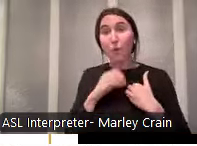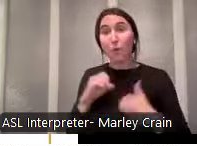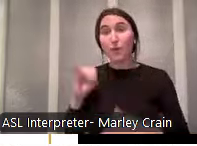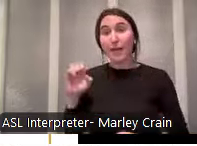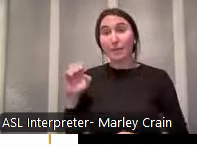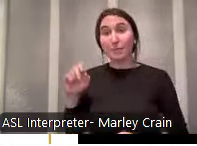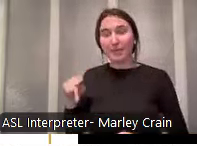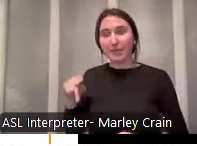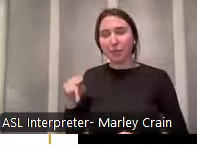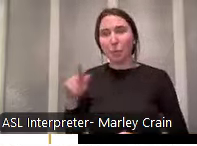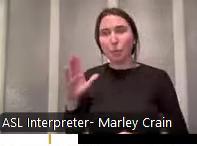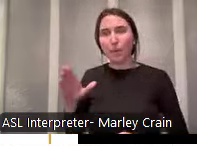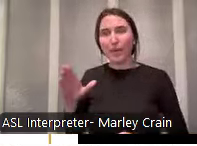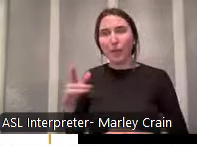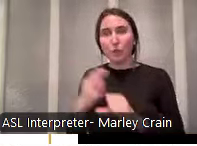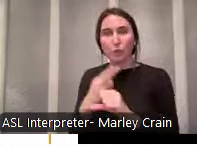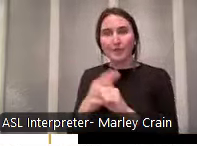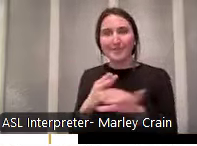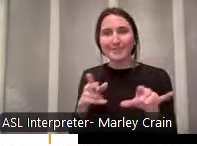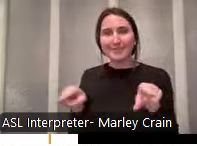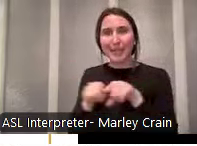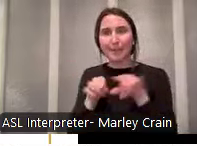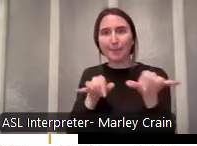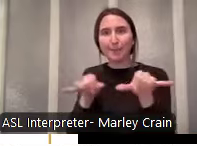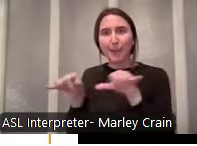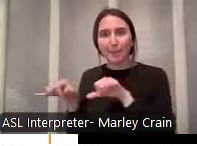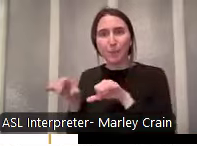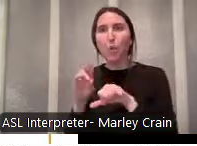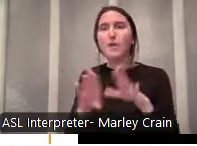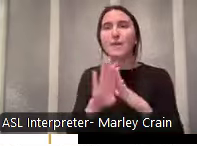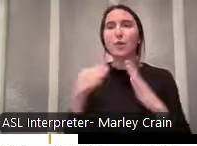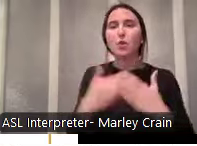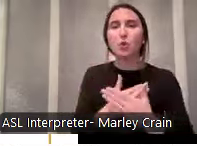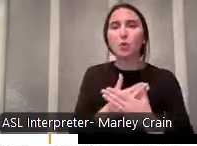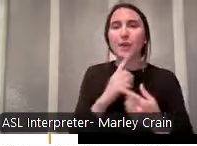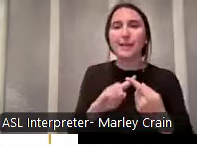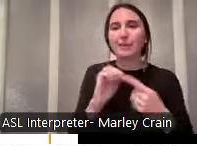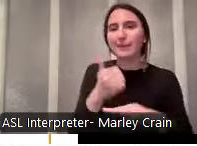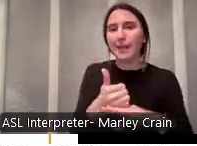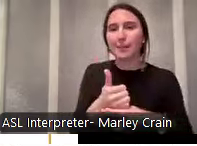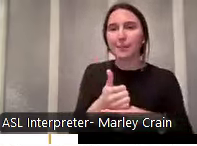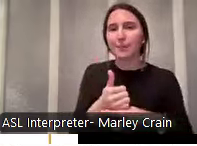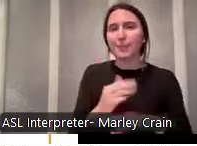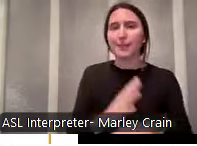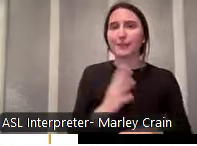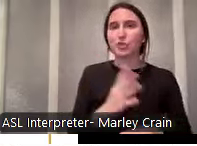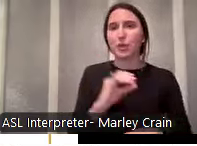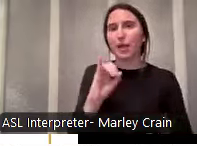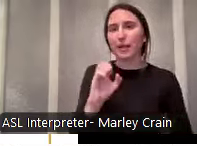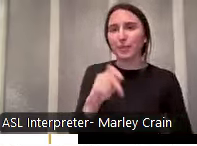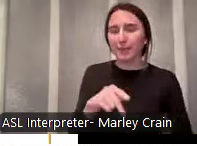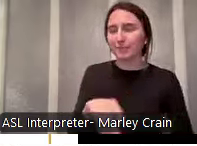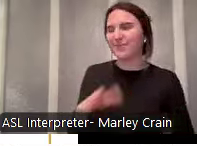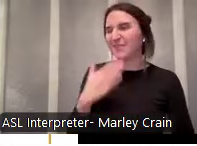to a comparable services program, and it's supposed to be similar. If you're moving from a different state, I mean, from the same